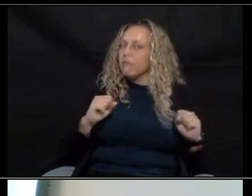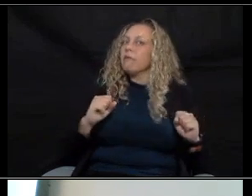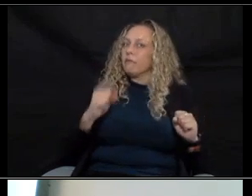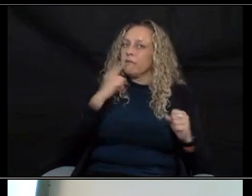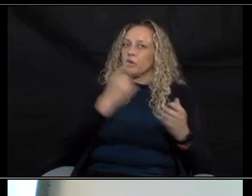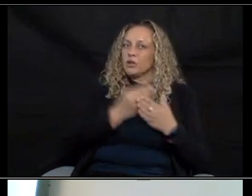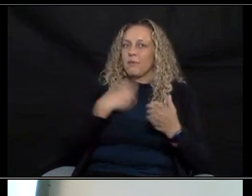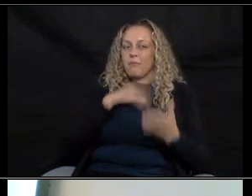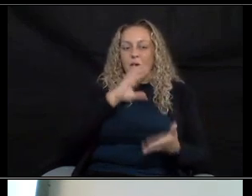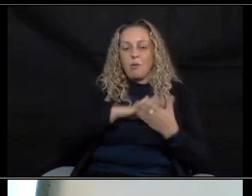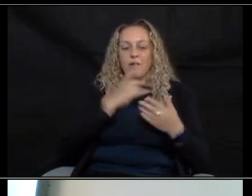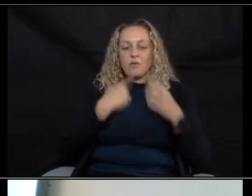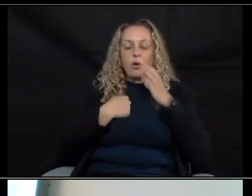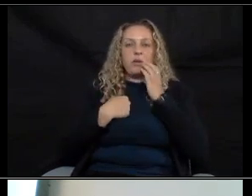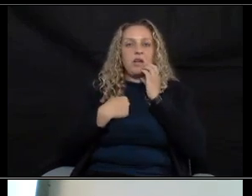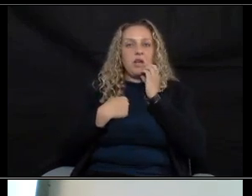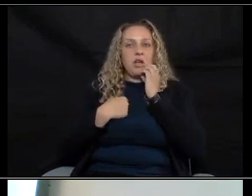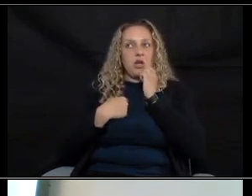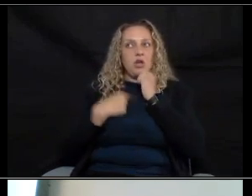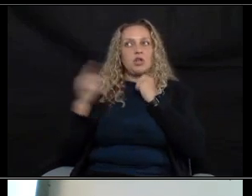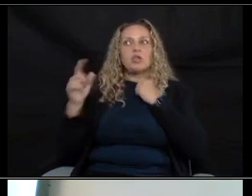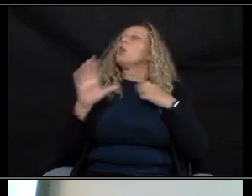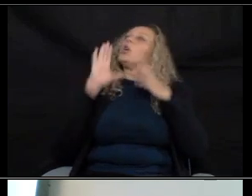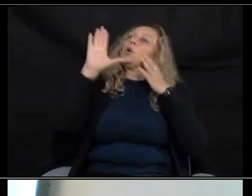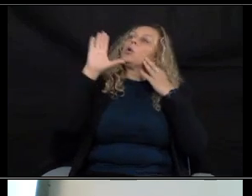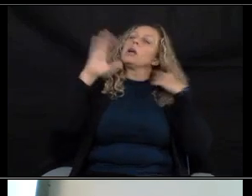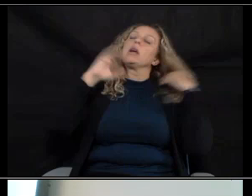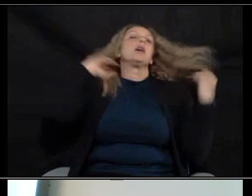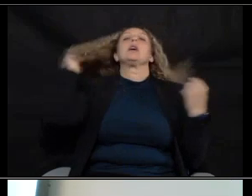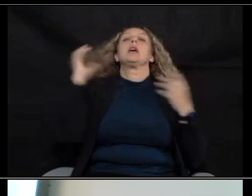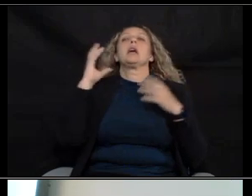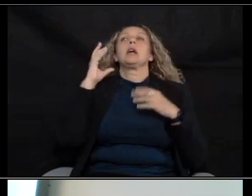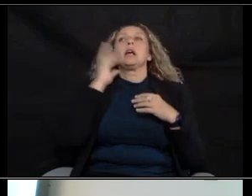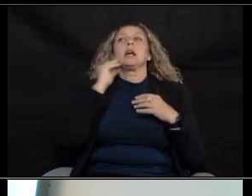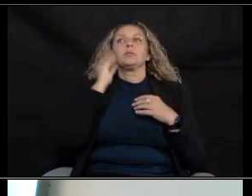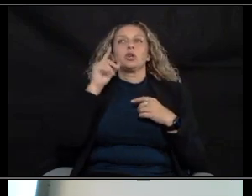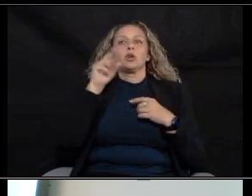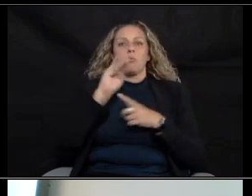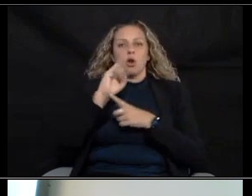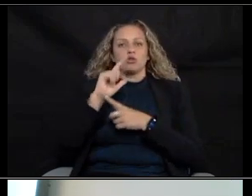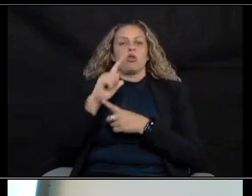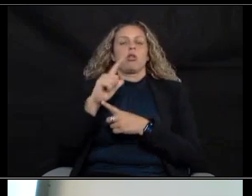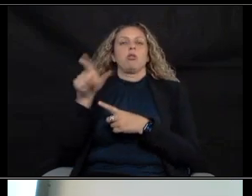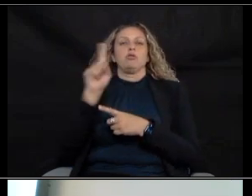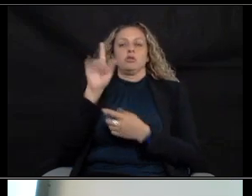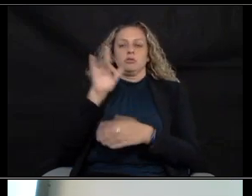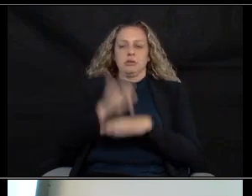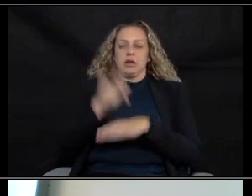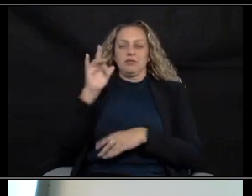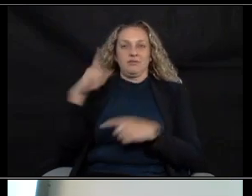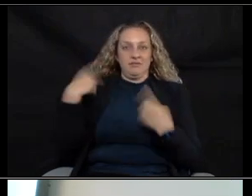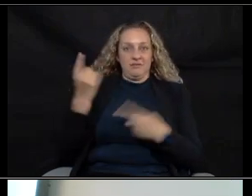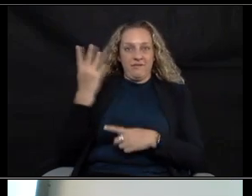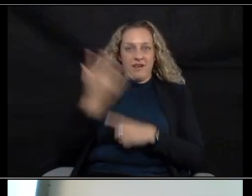wife told me how great she had an experience she had at Marshall's, not shopping for 5 months and then going there.